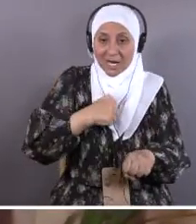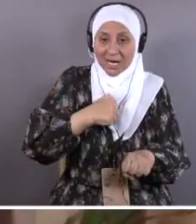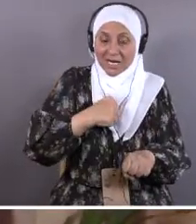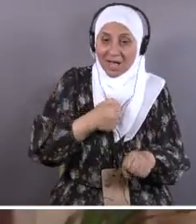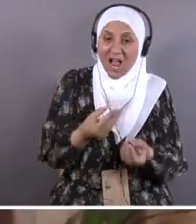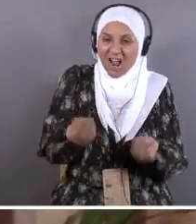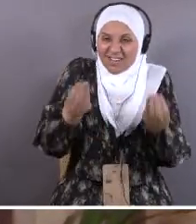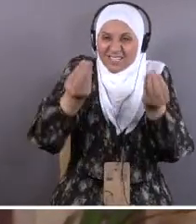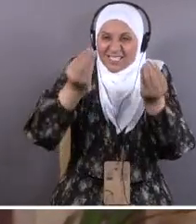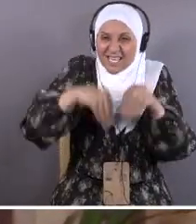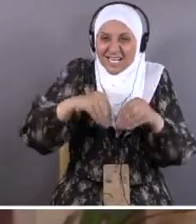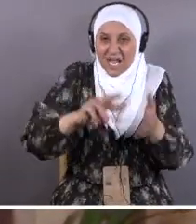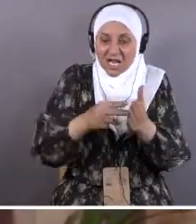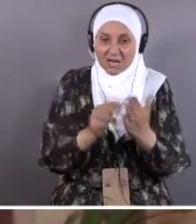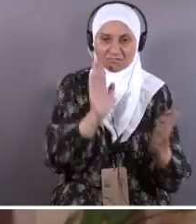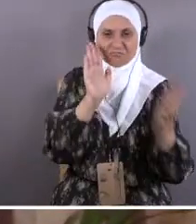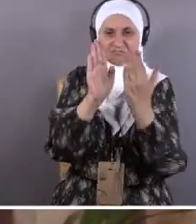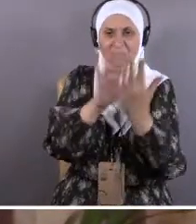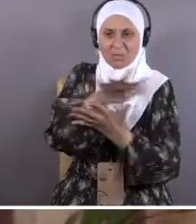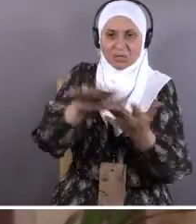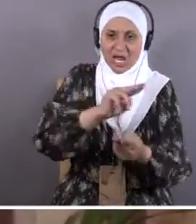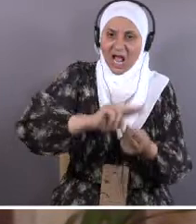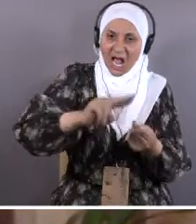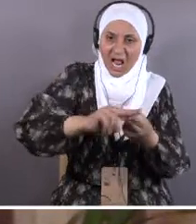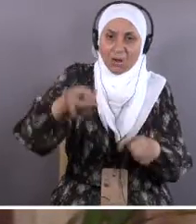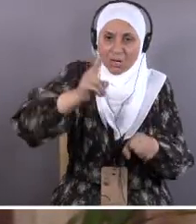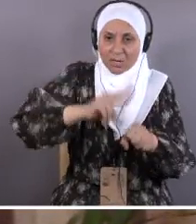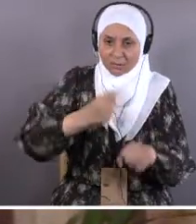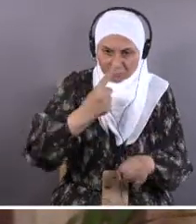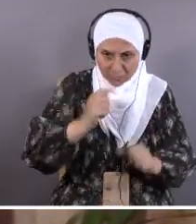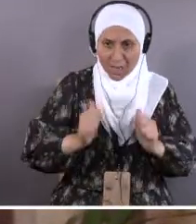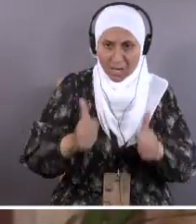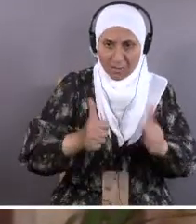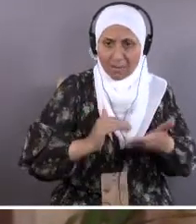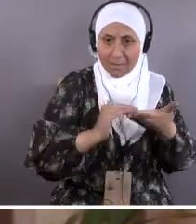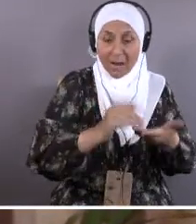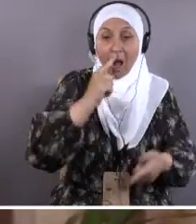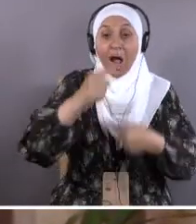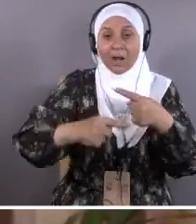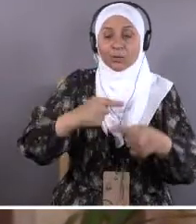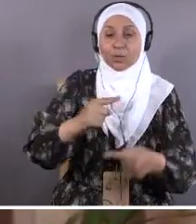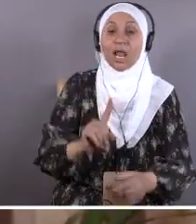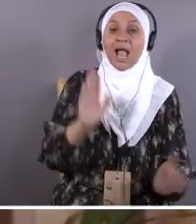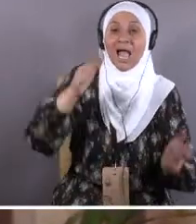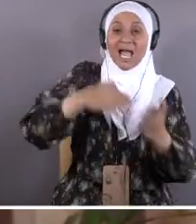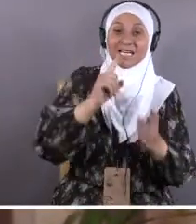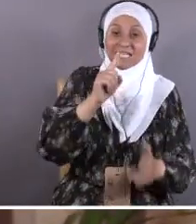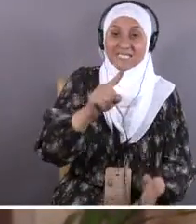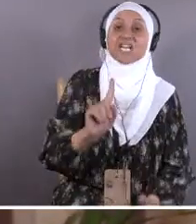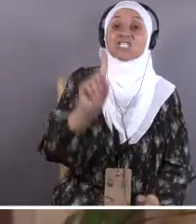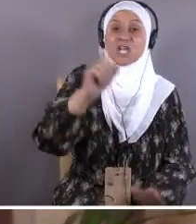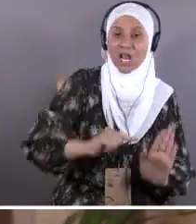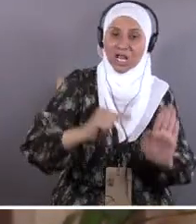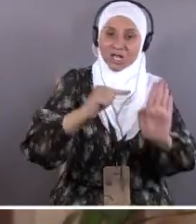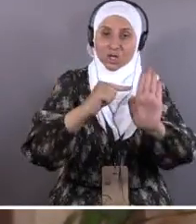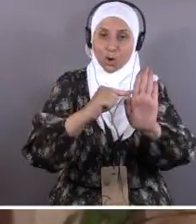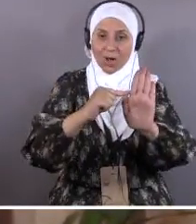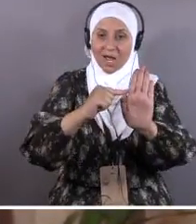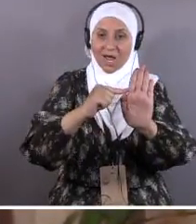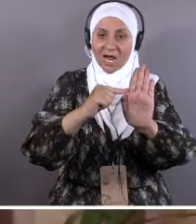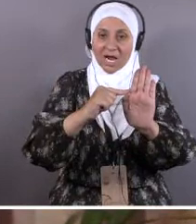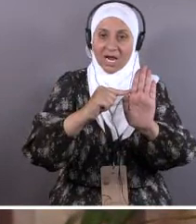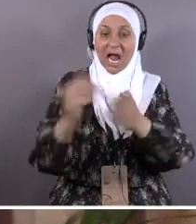challenges that we face and our response to this. Later in the year, Doha will host the 2023